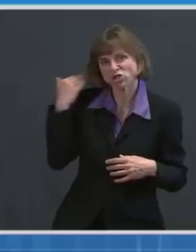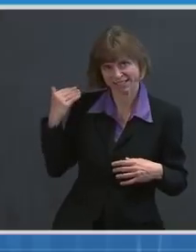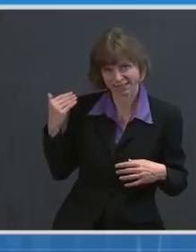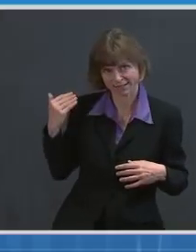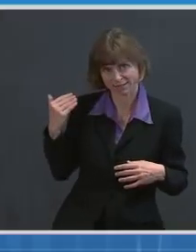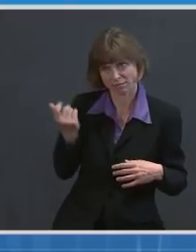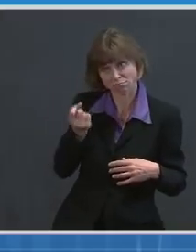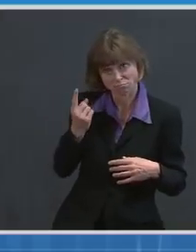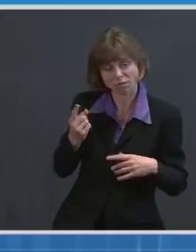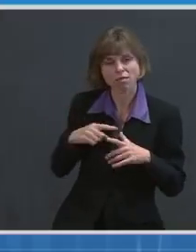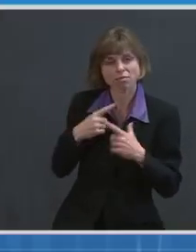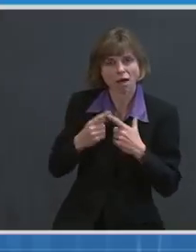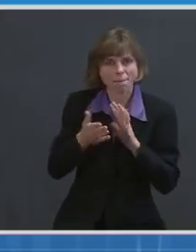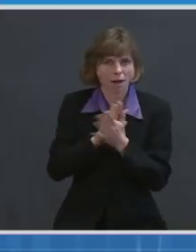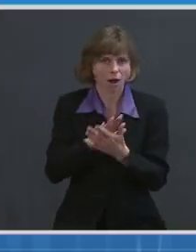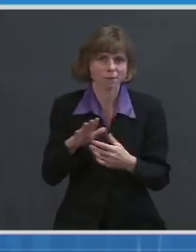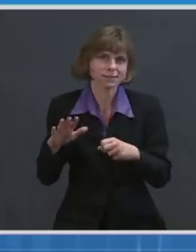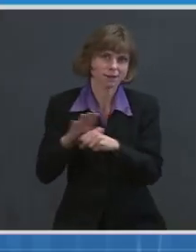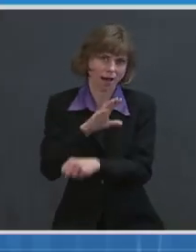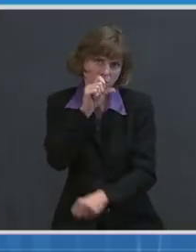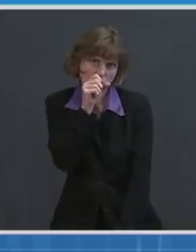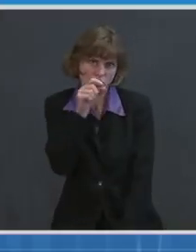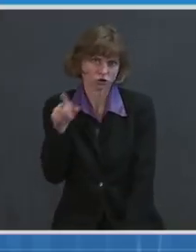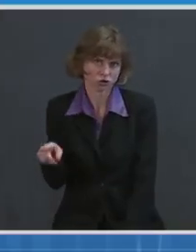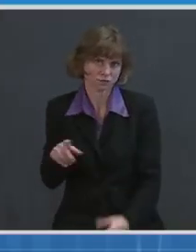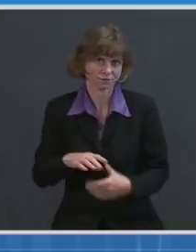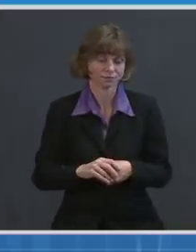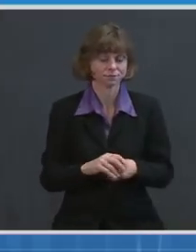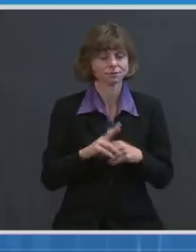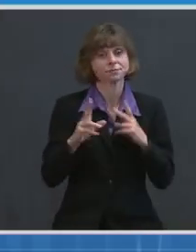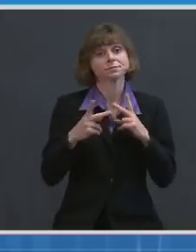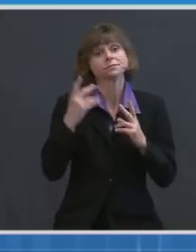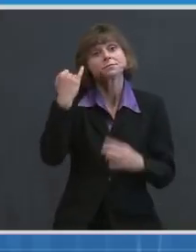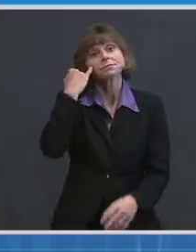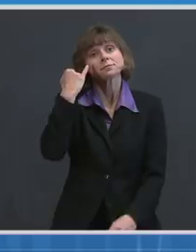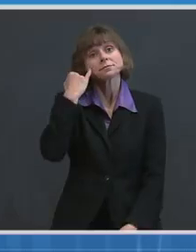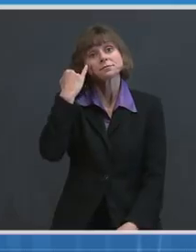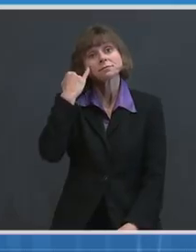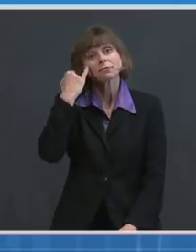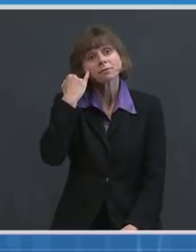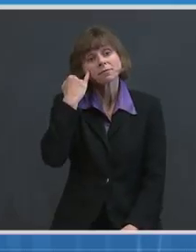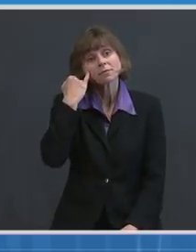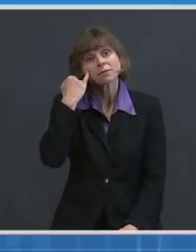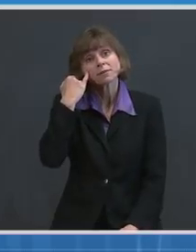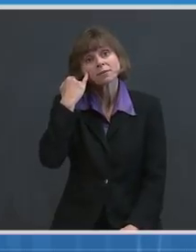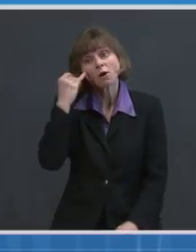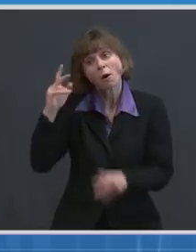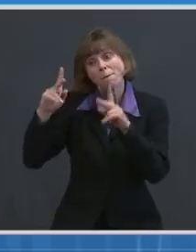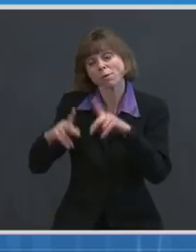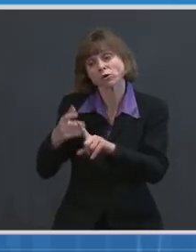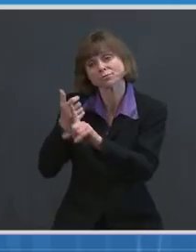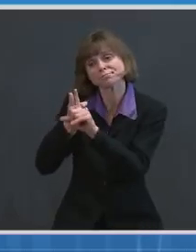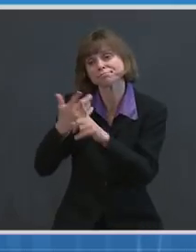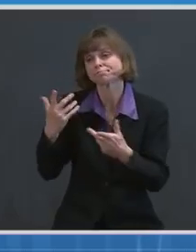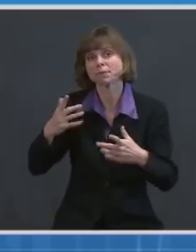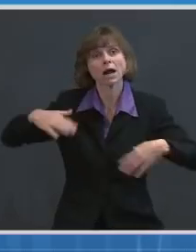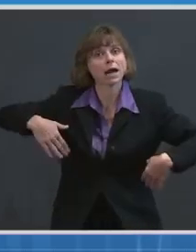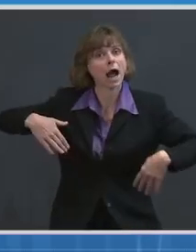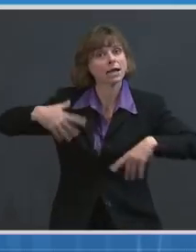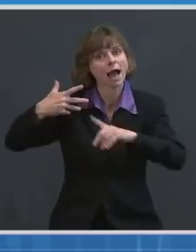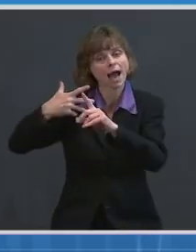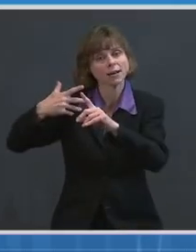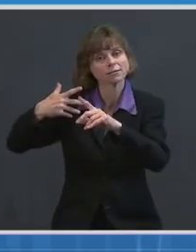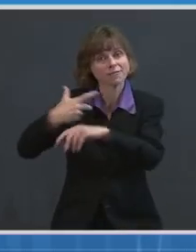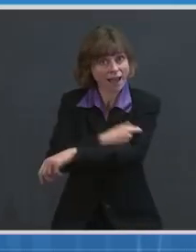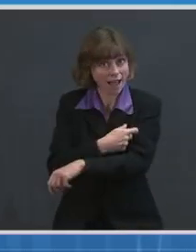circles. Second, if an unvaccinated individual or any unvaccinated member of their